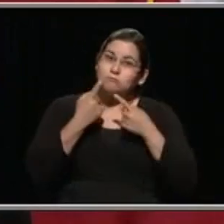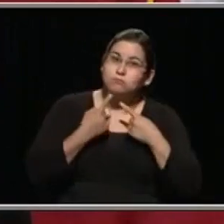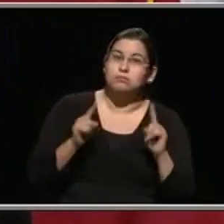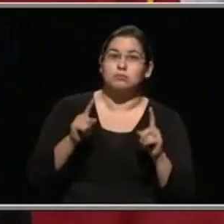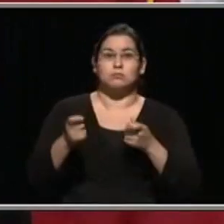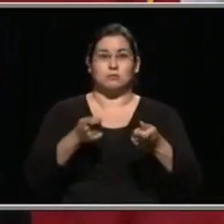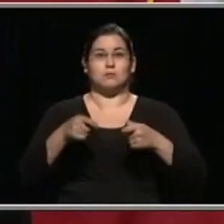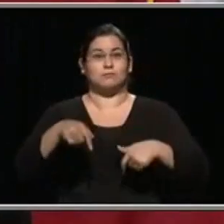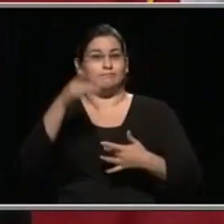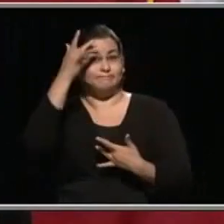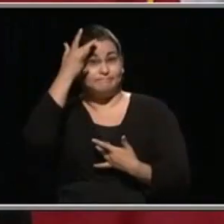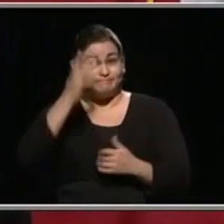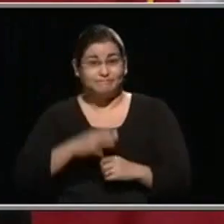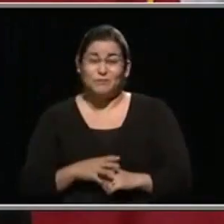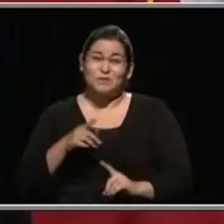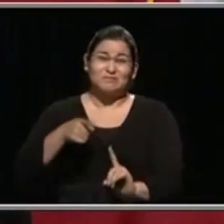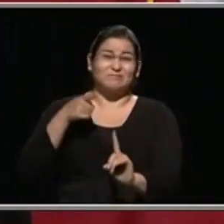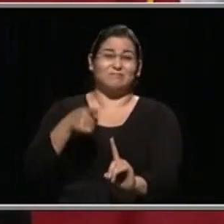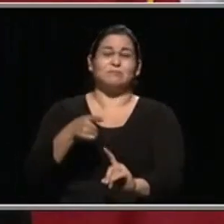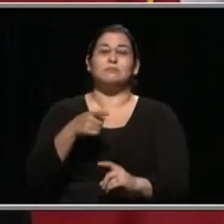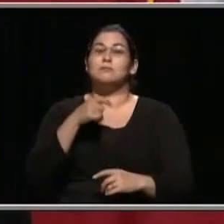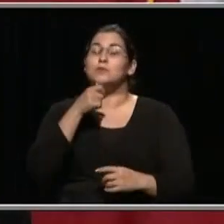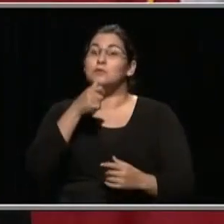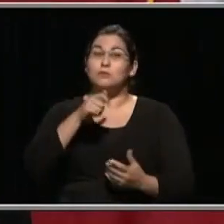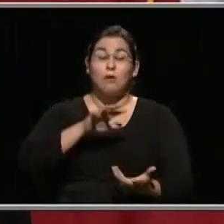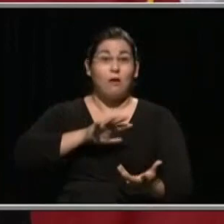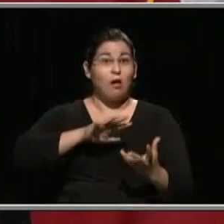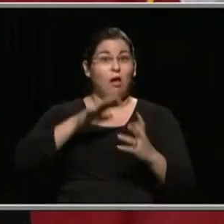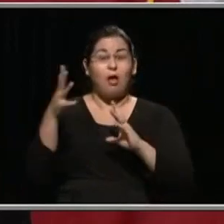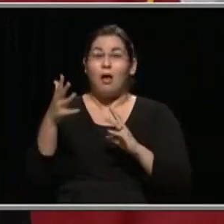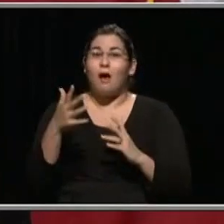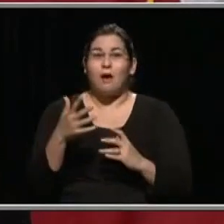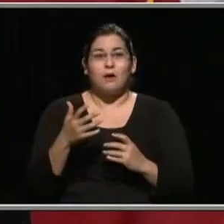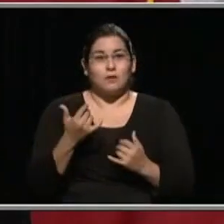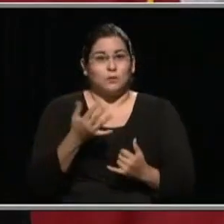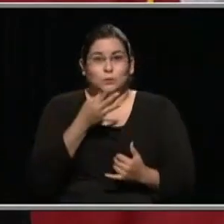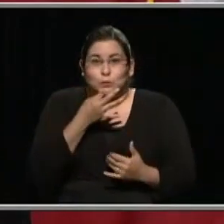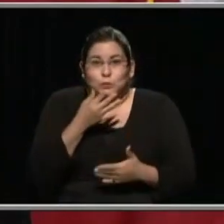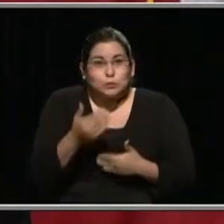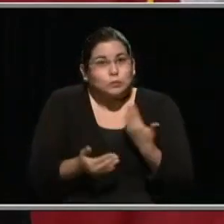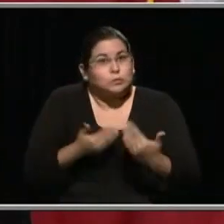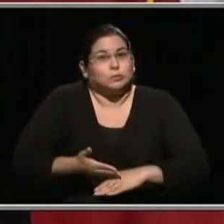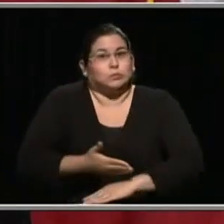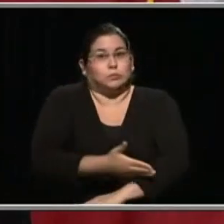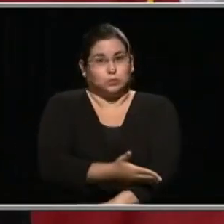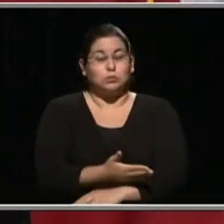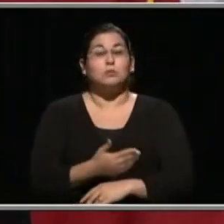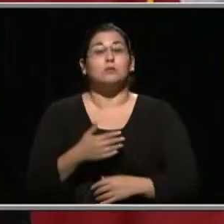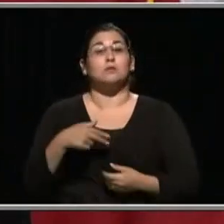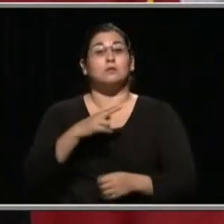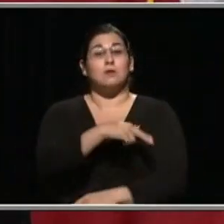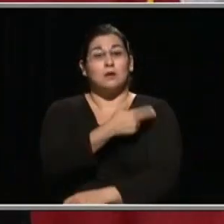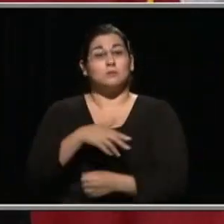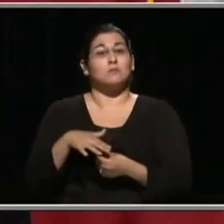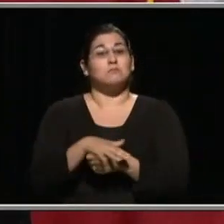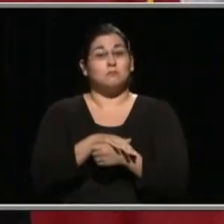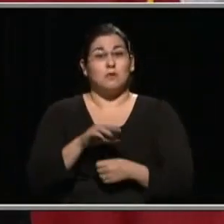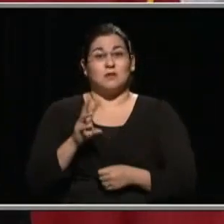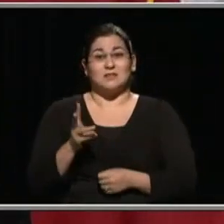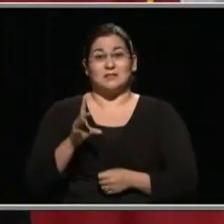this pandemic. So the bottom line is, don't fumble at the end zone. Our area hospitals have admitted now 68 new